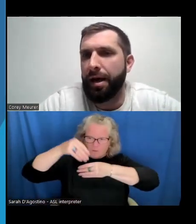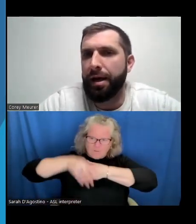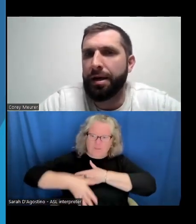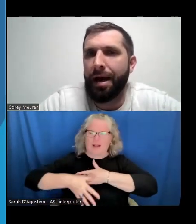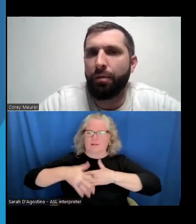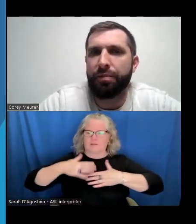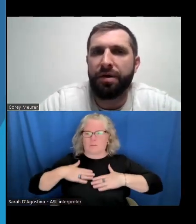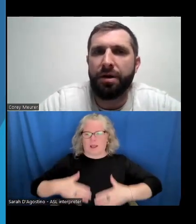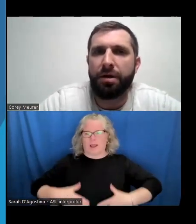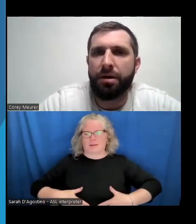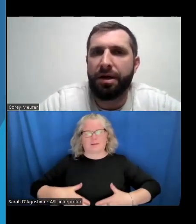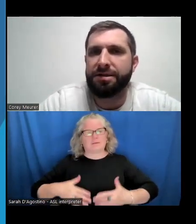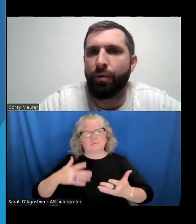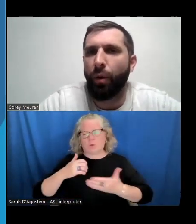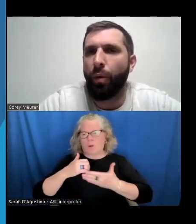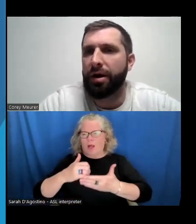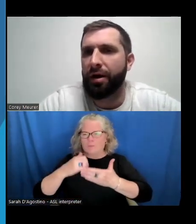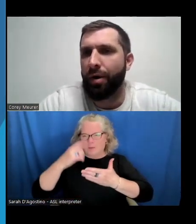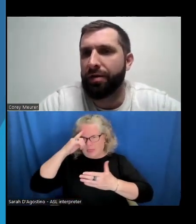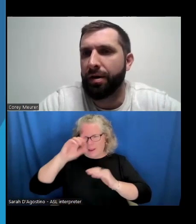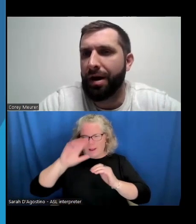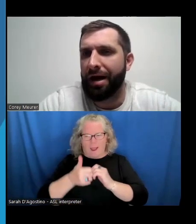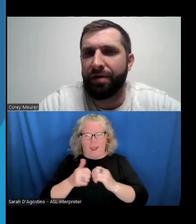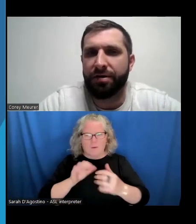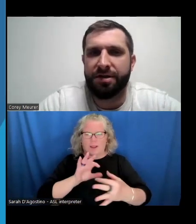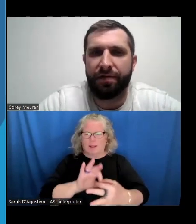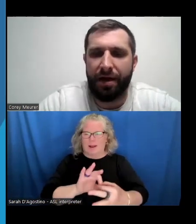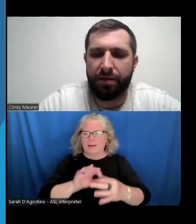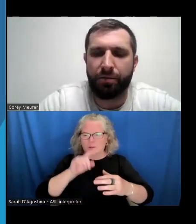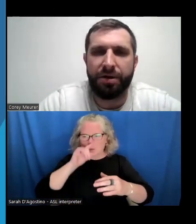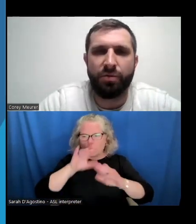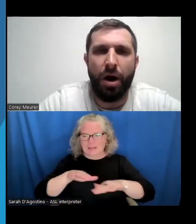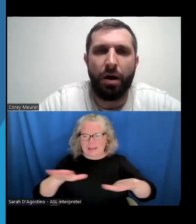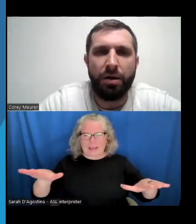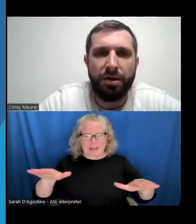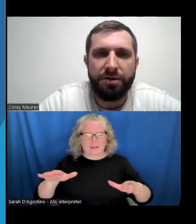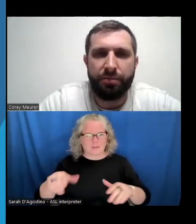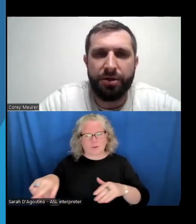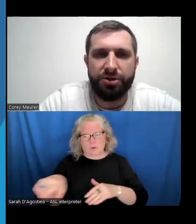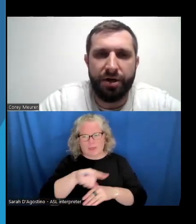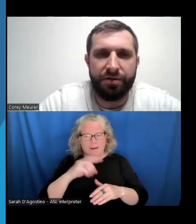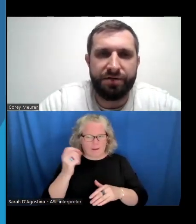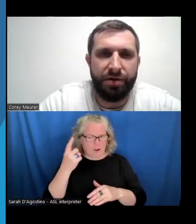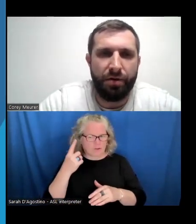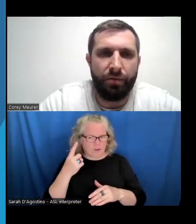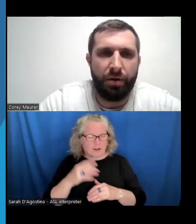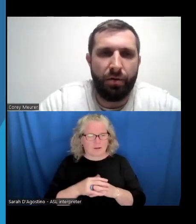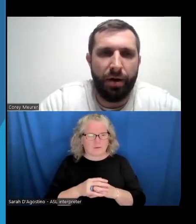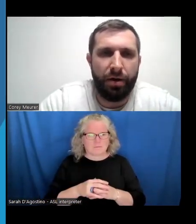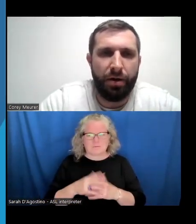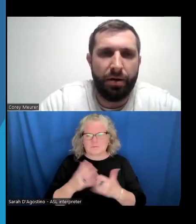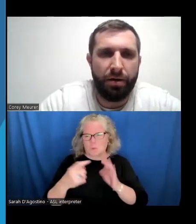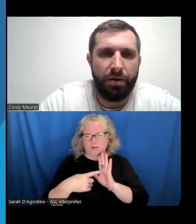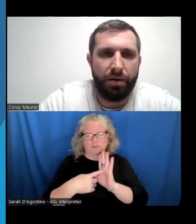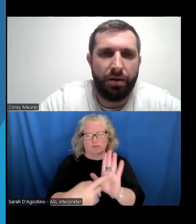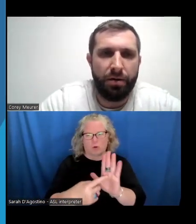connect and help the kids that we're working with kind of understand that a little bit as well. So I'm going to share this video real